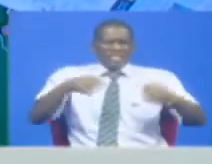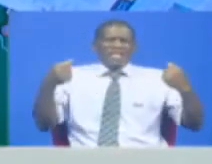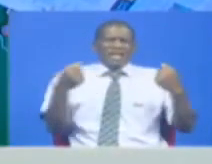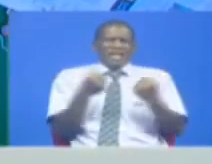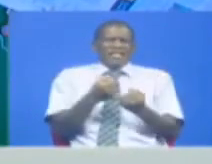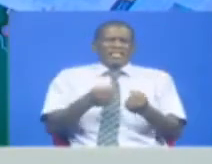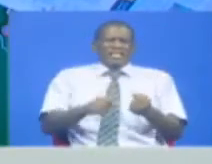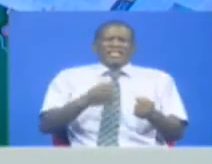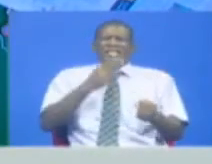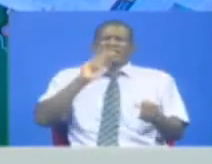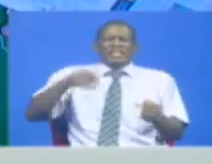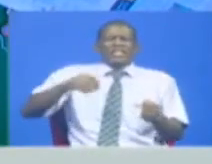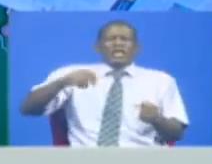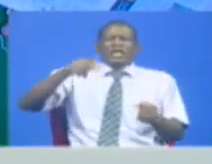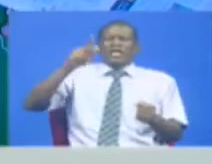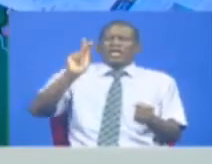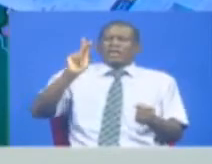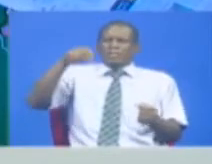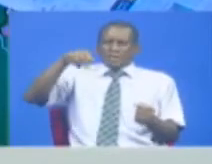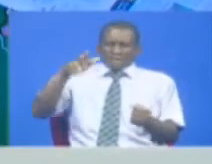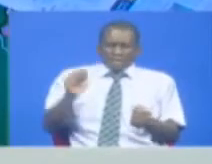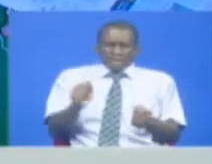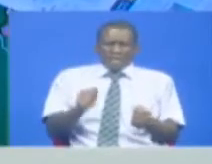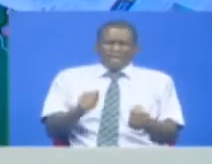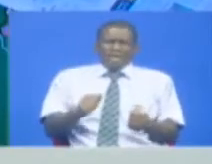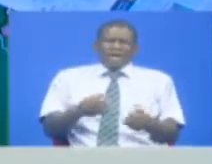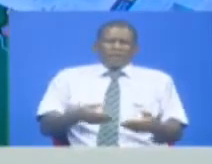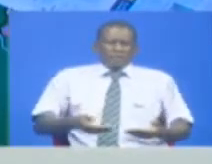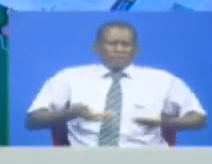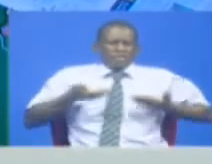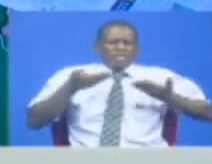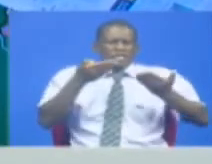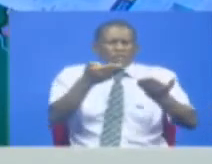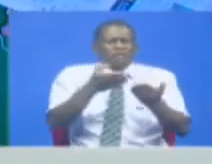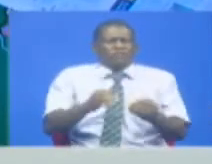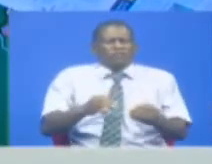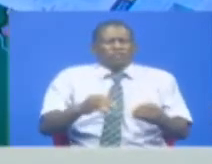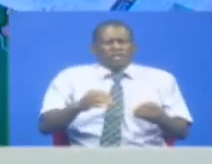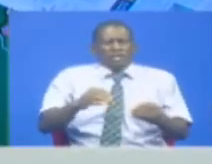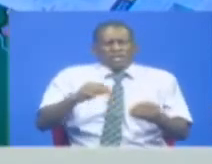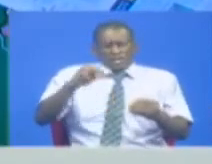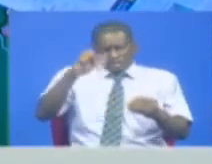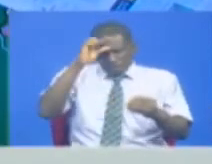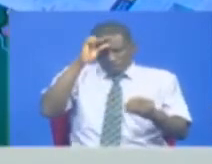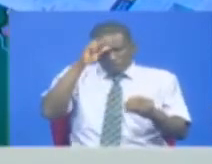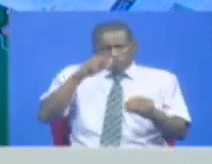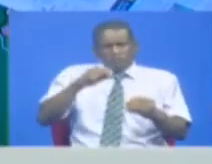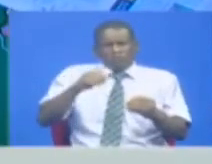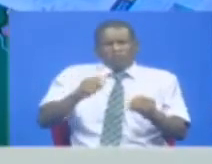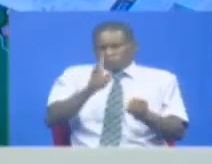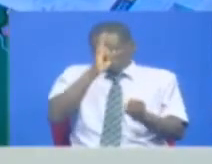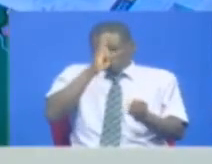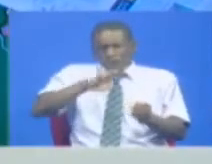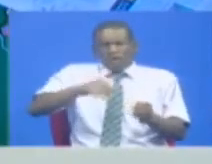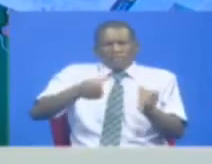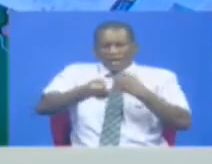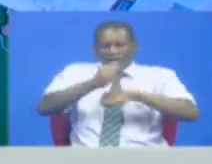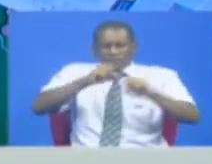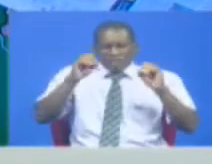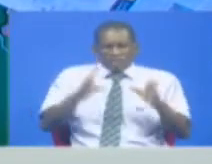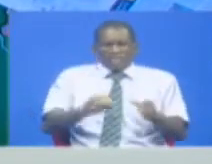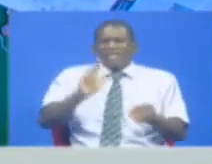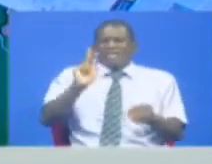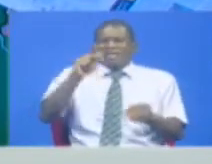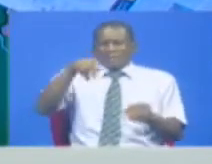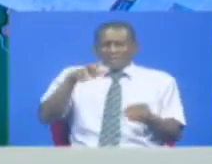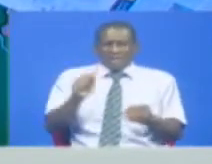the Kenya Ports Authority is yet to be forwarded to relevant agencies for further action. The Kenya Ports Authority is also